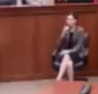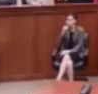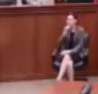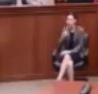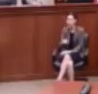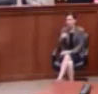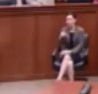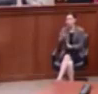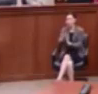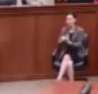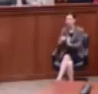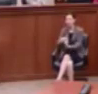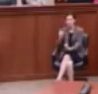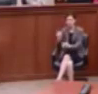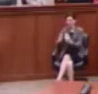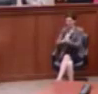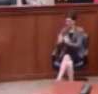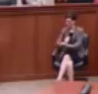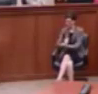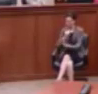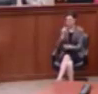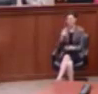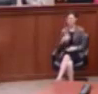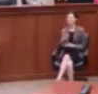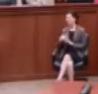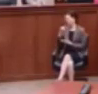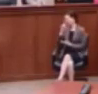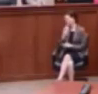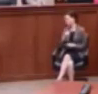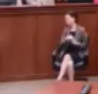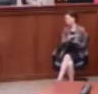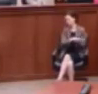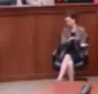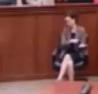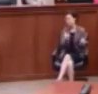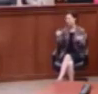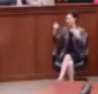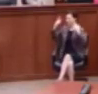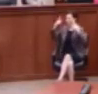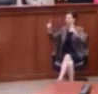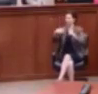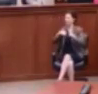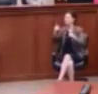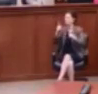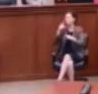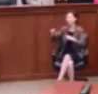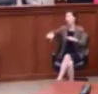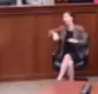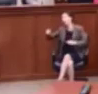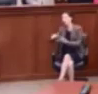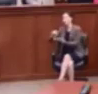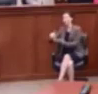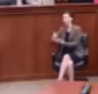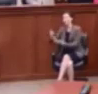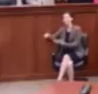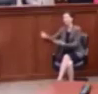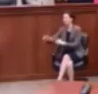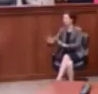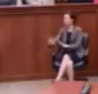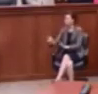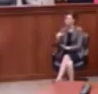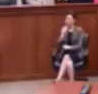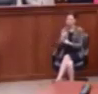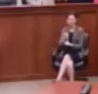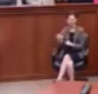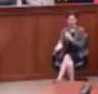what background you come from, as opposed to saying we've got kids going to college and now we finally have something for everyone else. That's not the way this is designed to work or should be